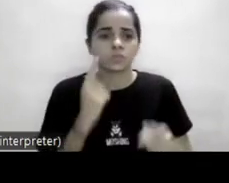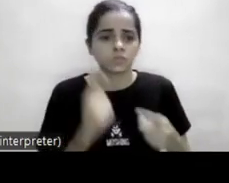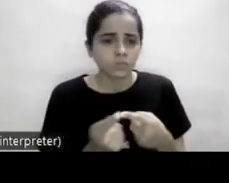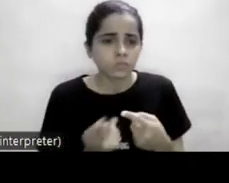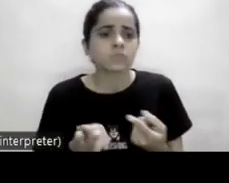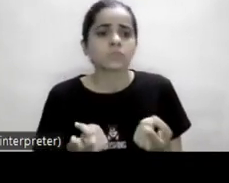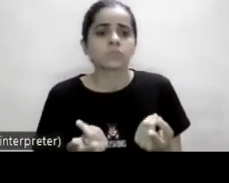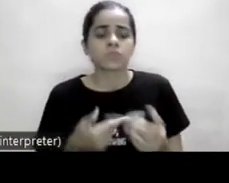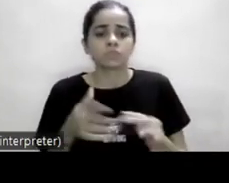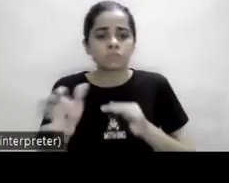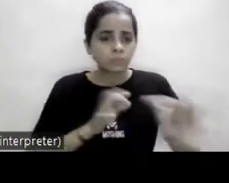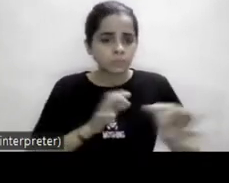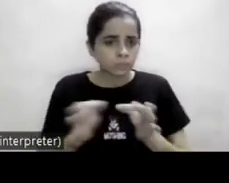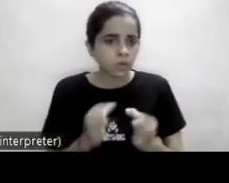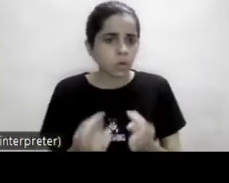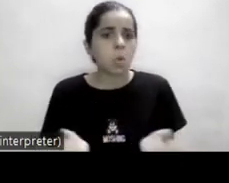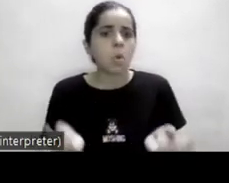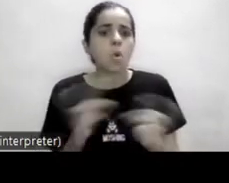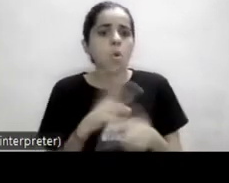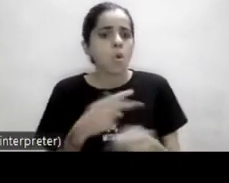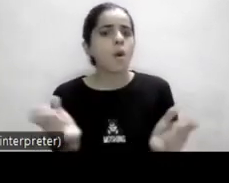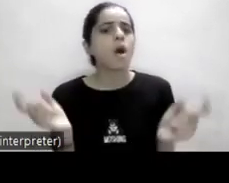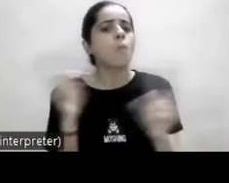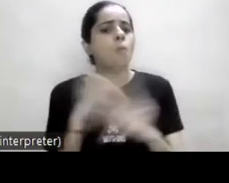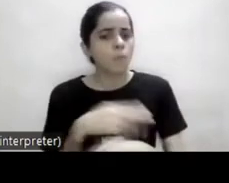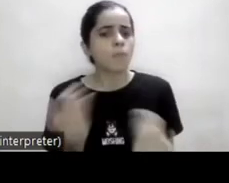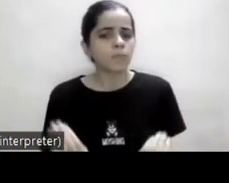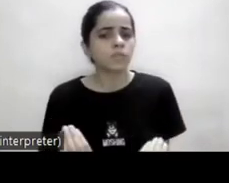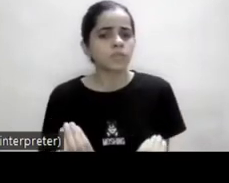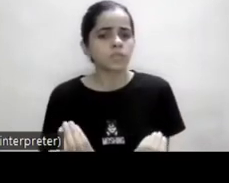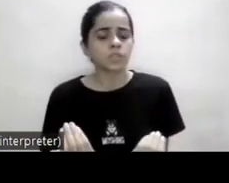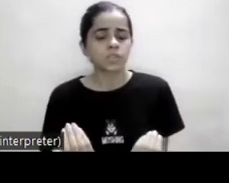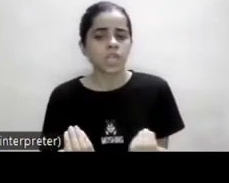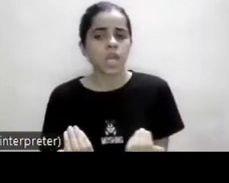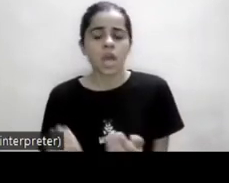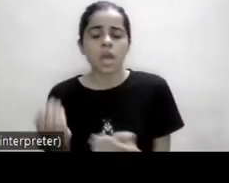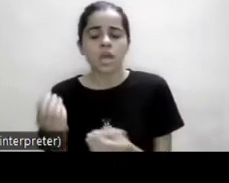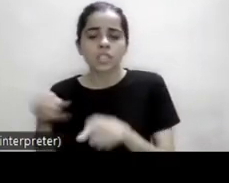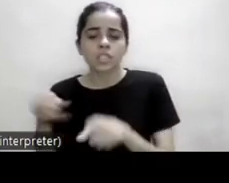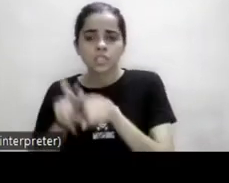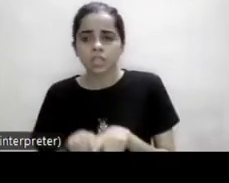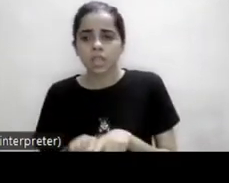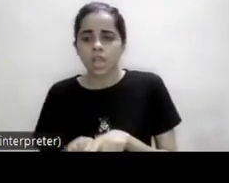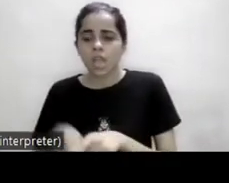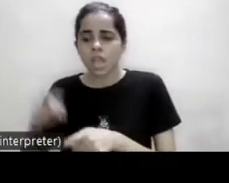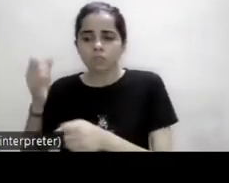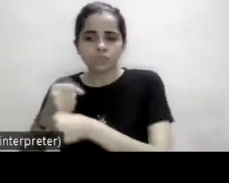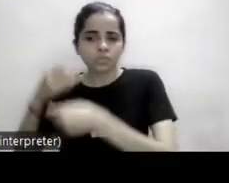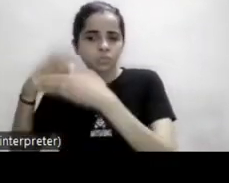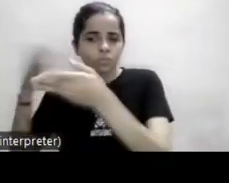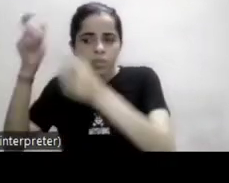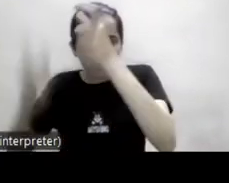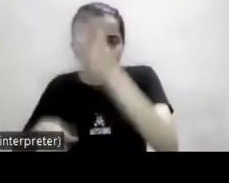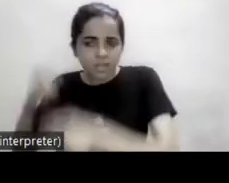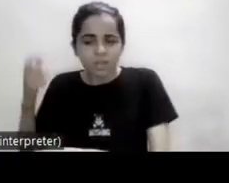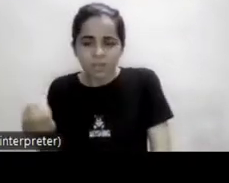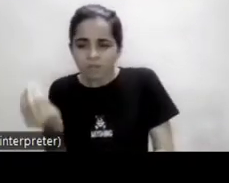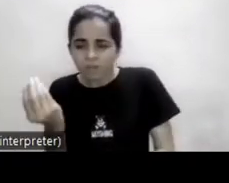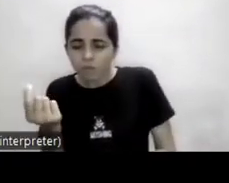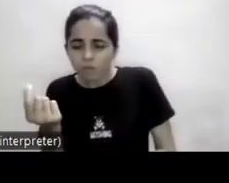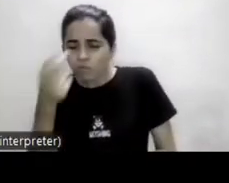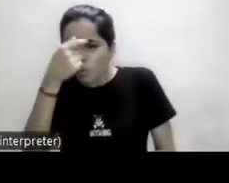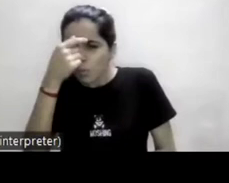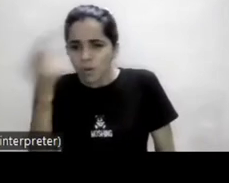define or validate its opposite, normality. Now, what happens when you go back home